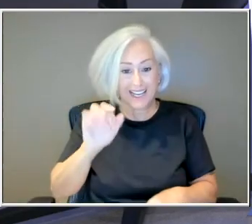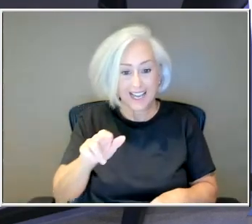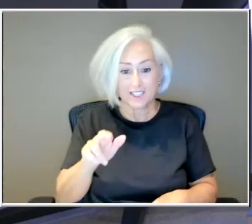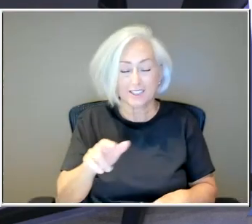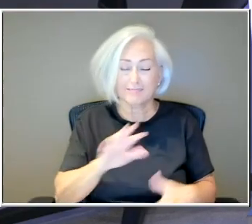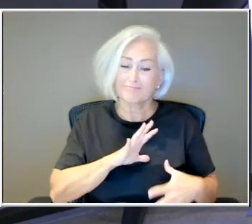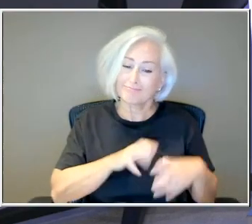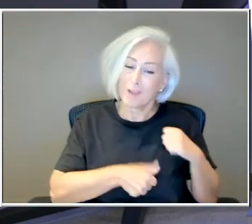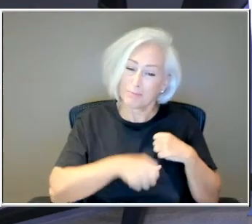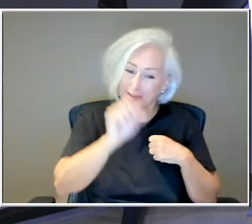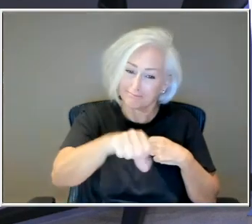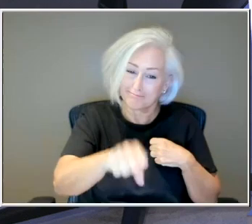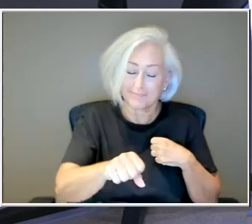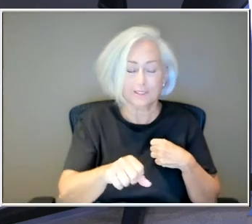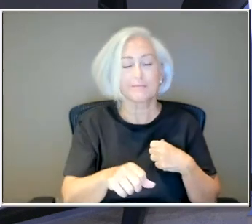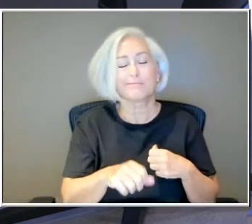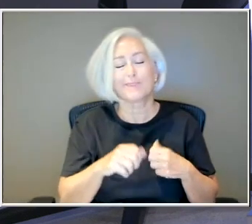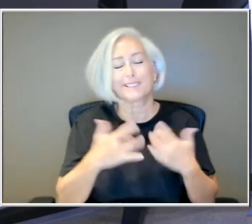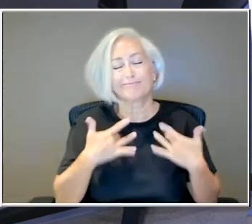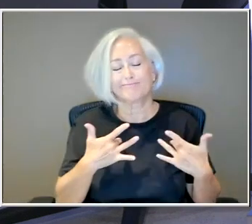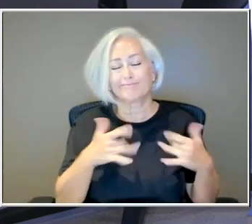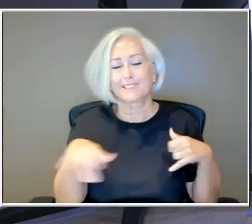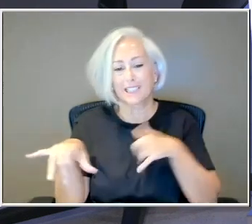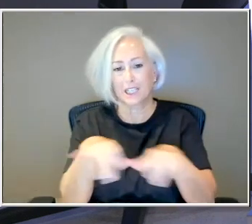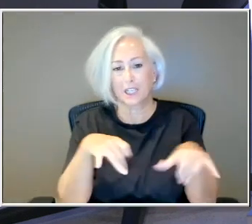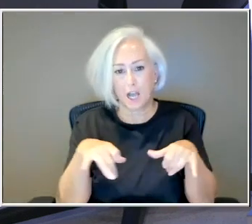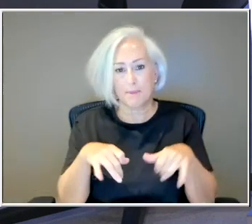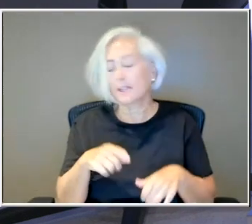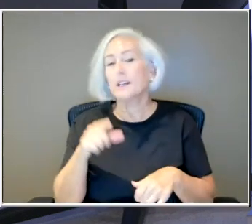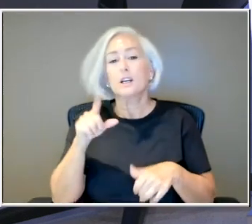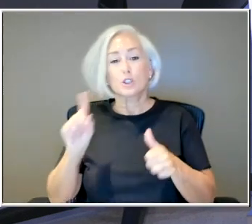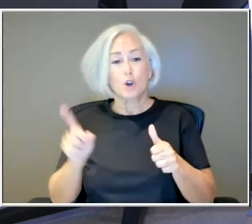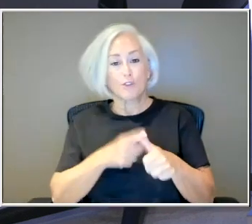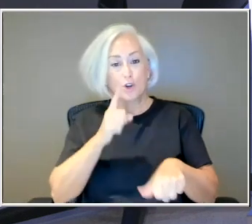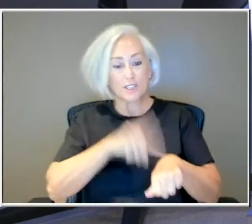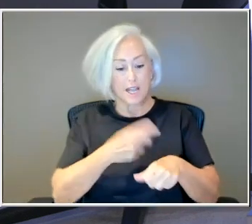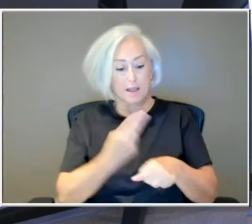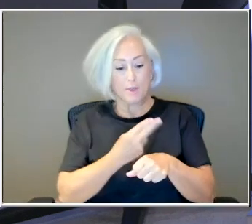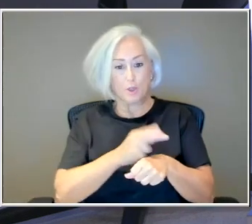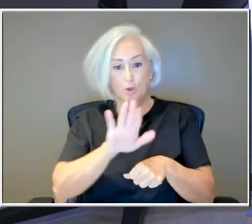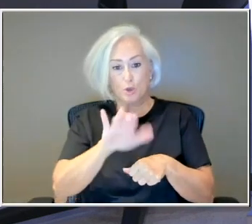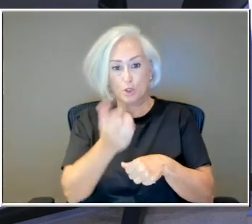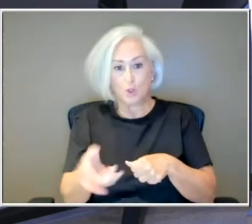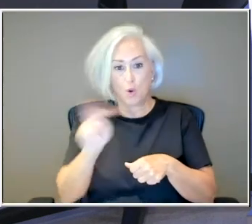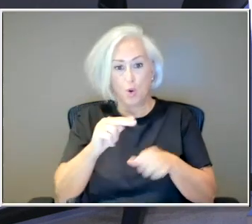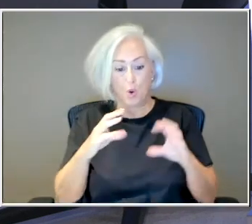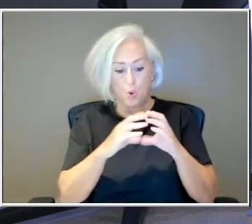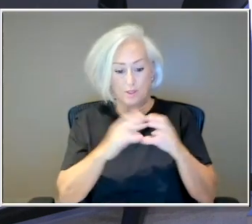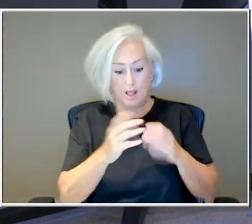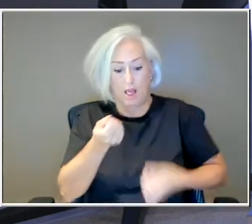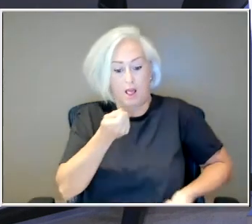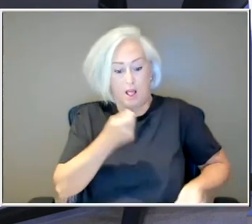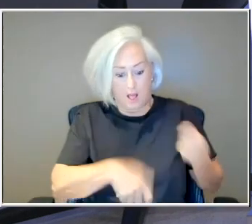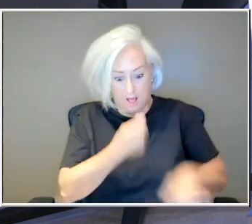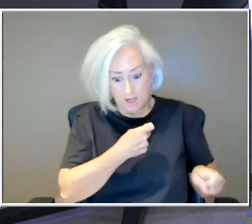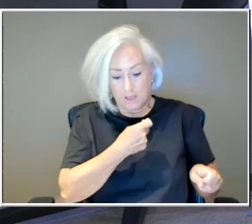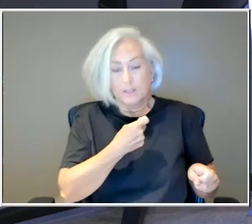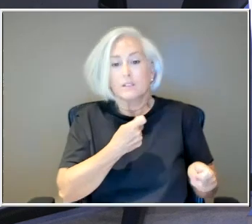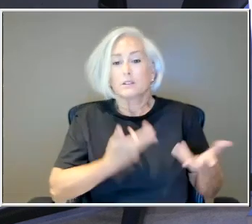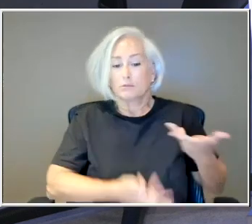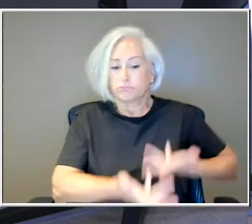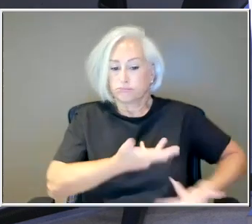got your first stem cell transplant using your own cells, right? Exactly. But then 7 years later, it was